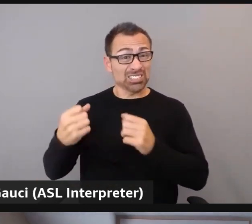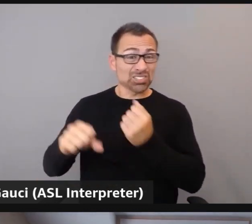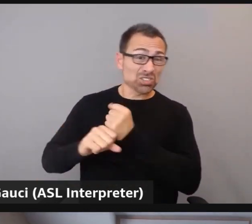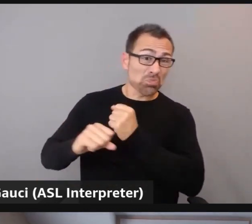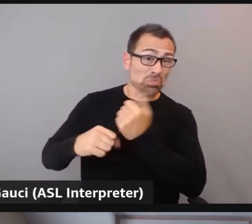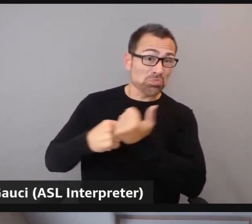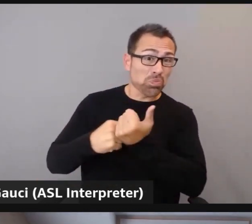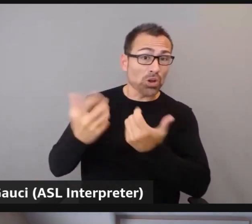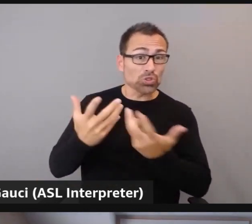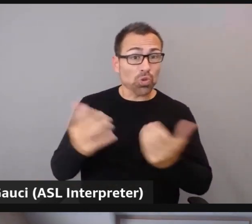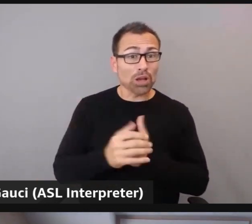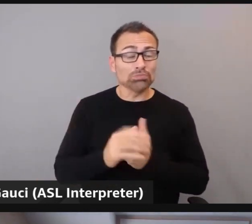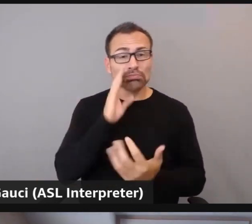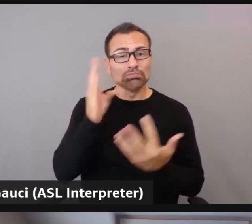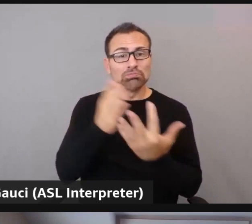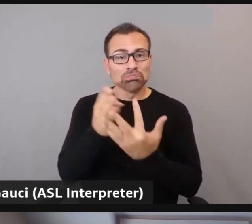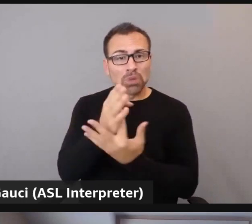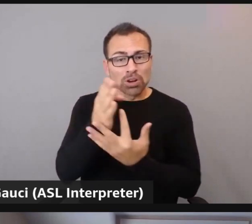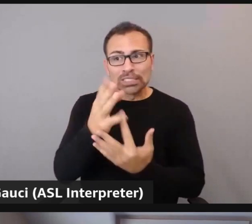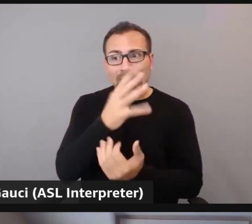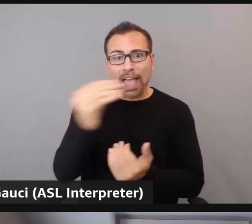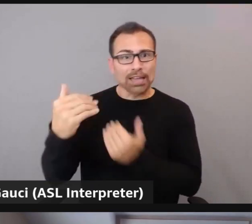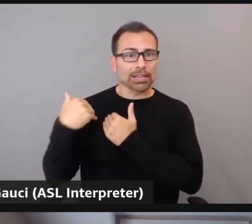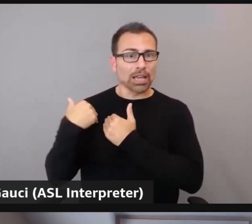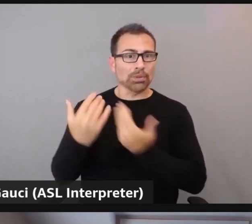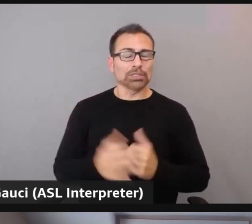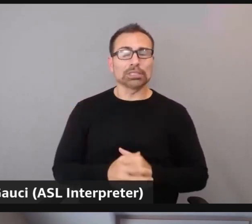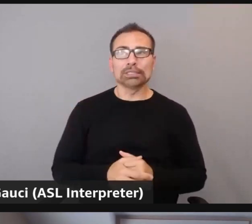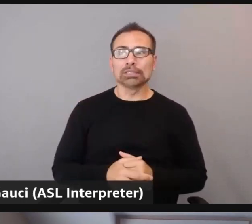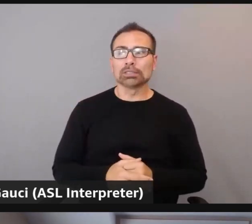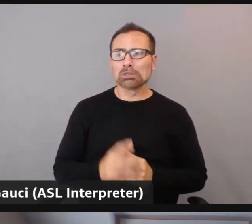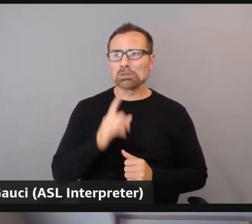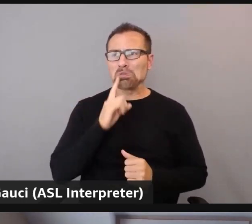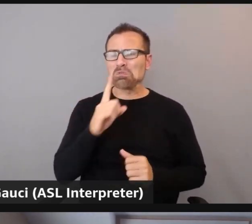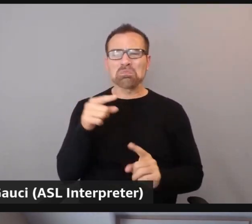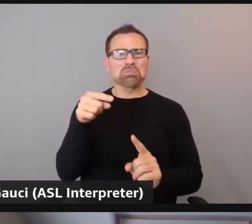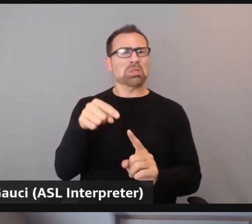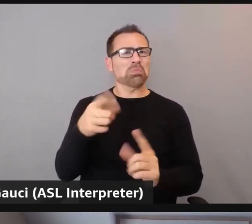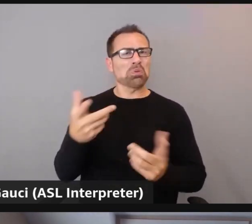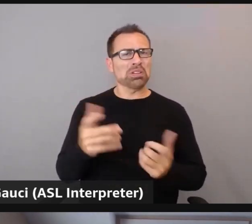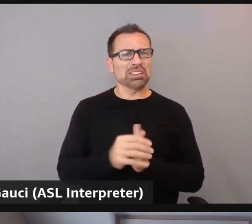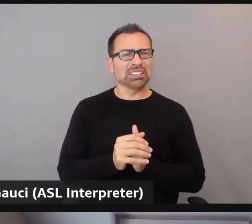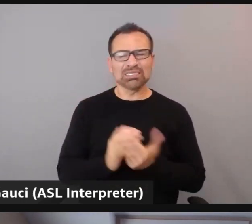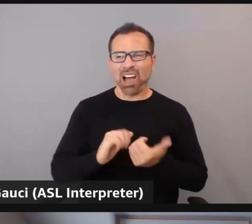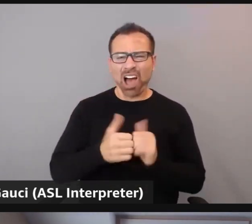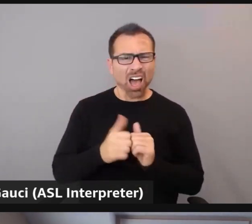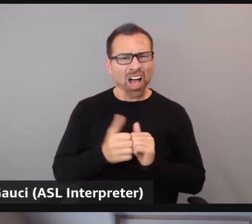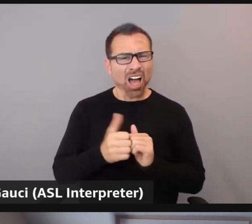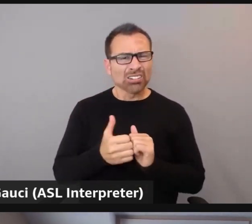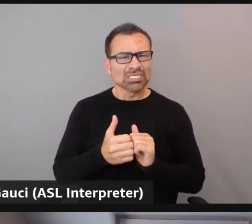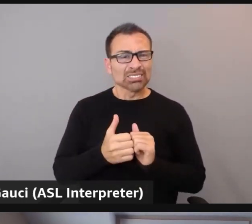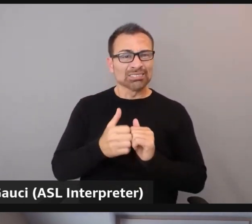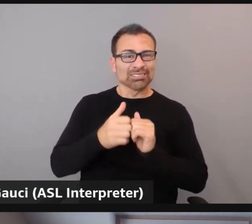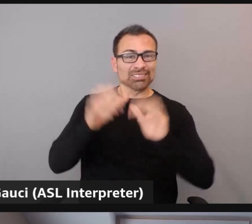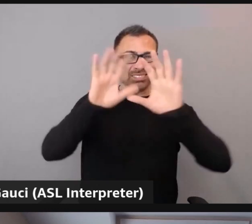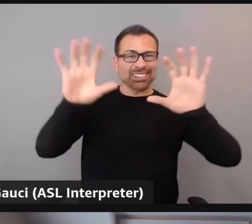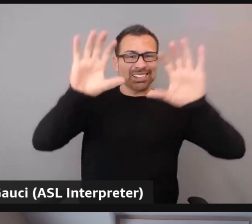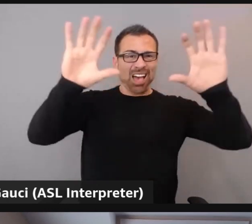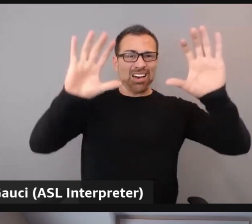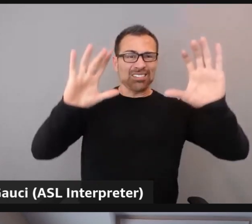larger story of how can we look at ways to leverage cloud technology to drive not just kind